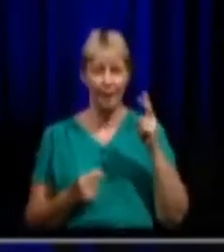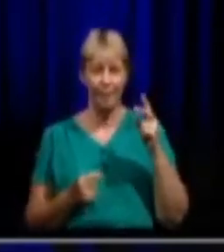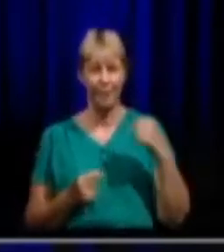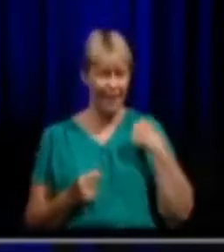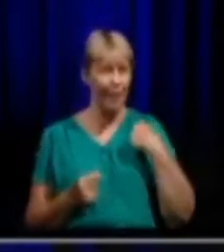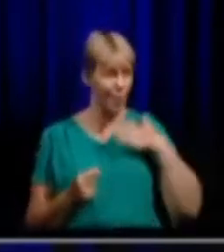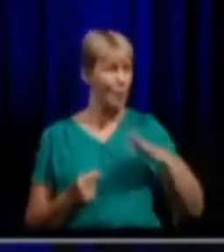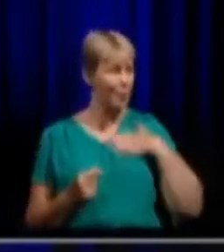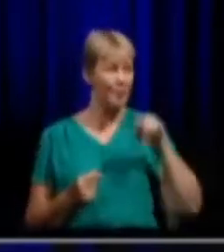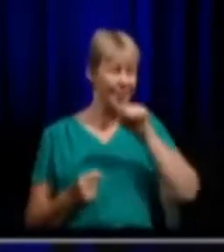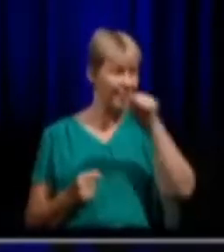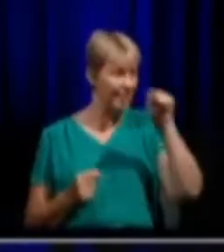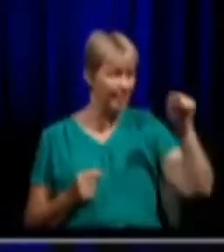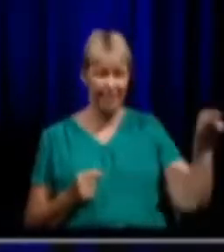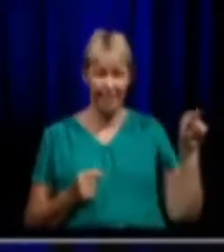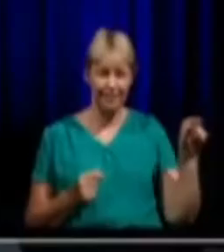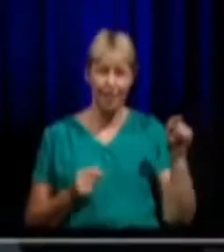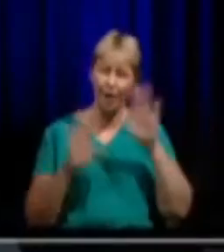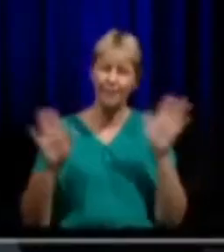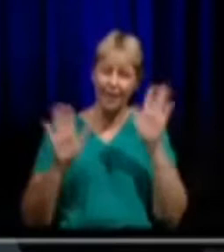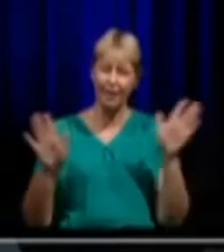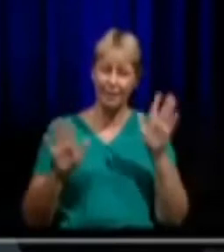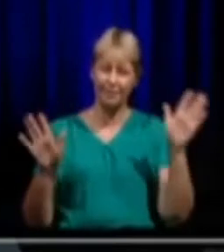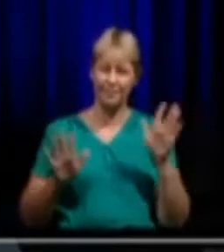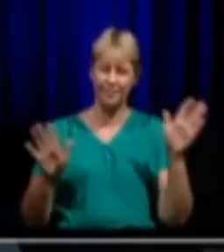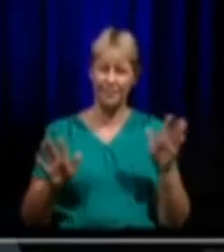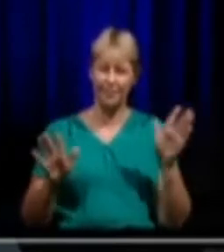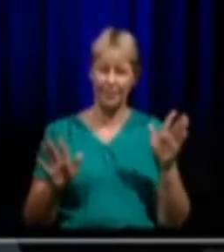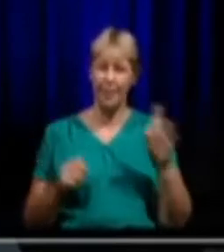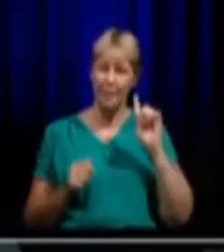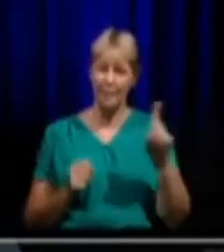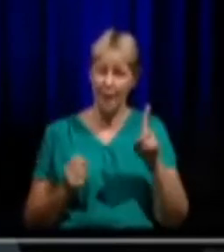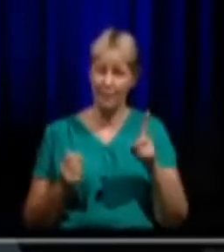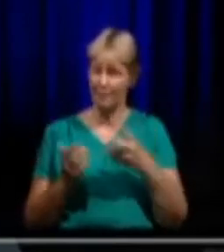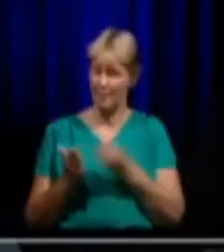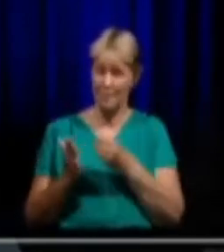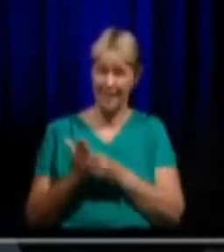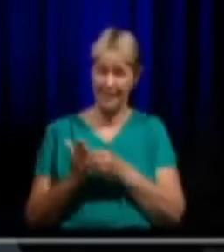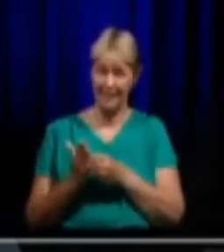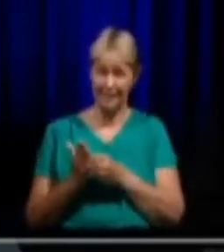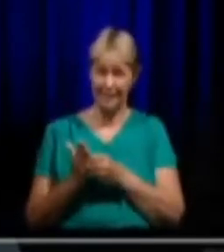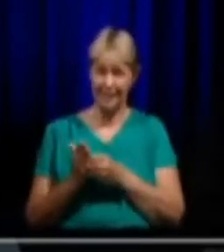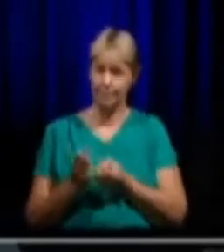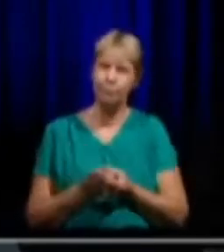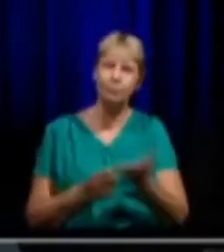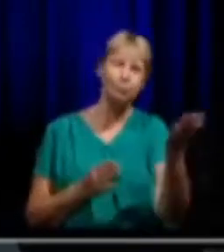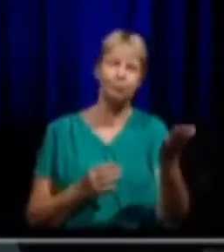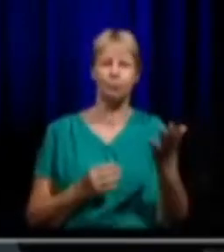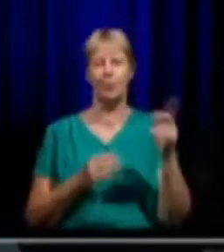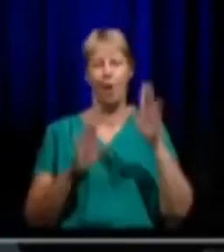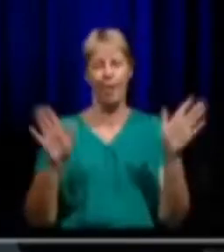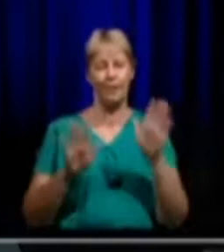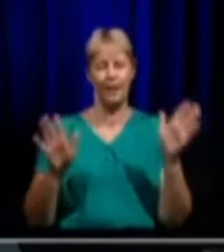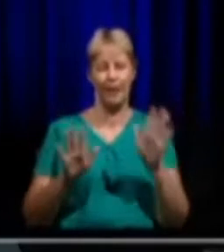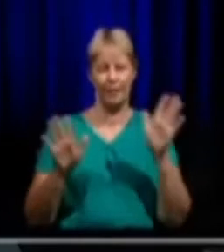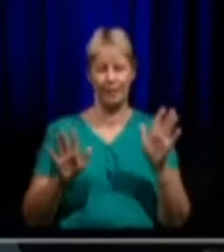is holidays. And that's the thing. And a portion of our spending has certainly gone towards holidays. And social media has a bit to